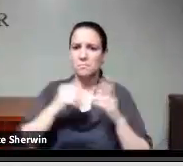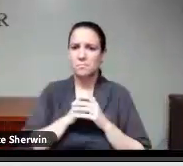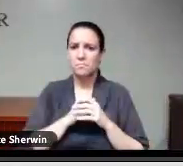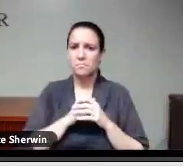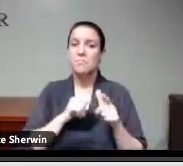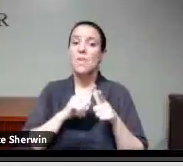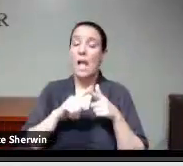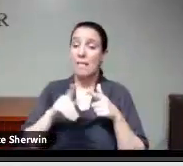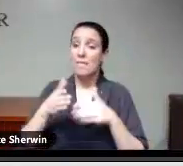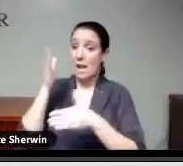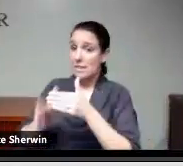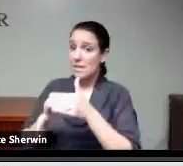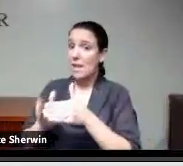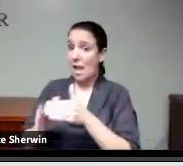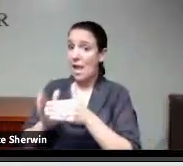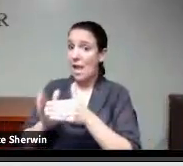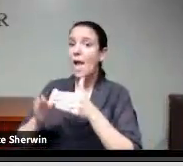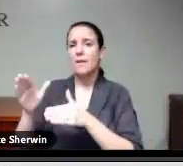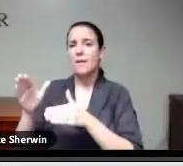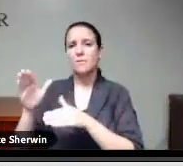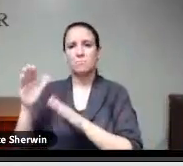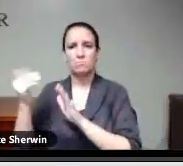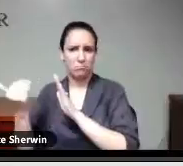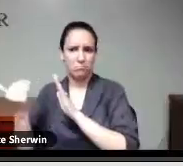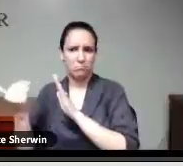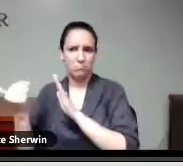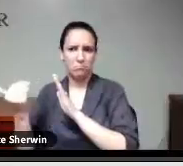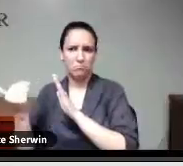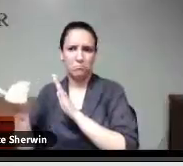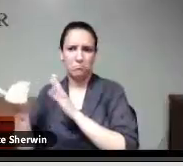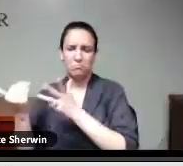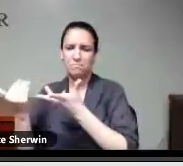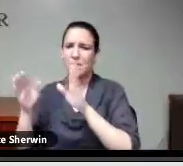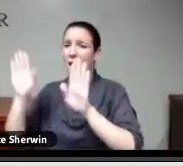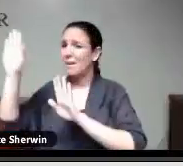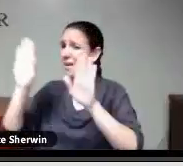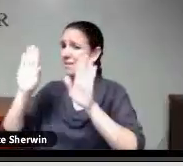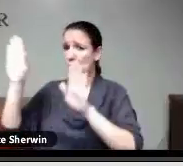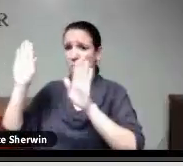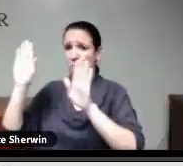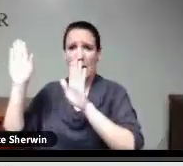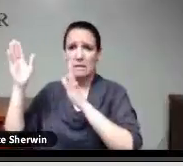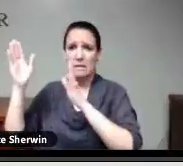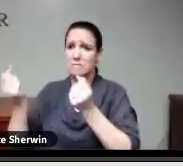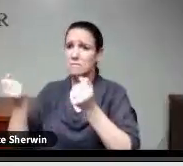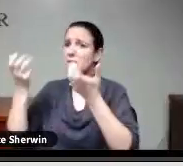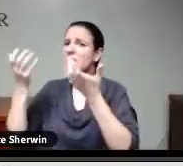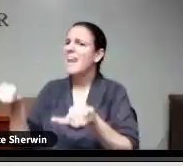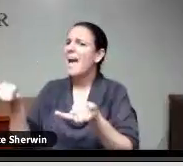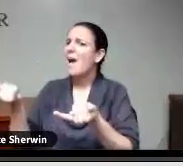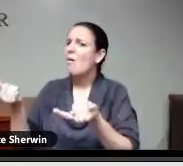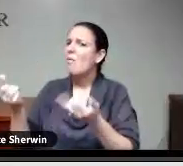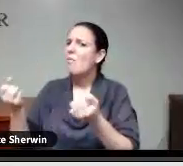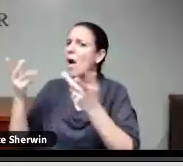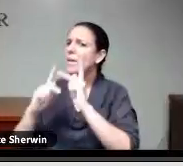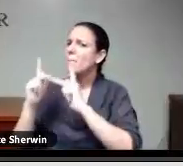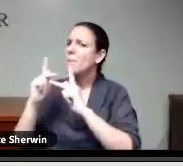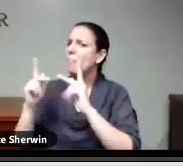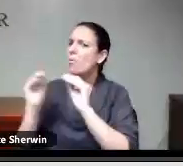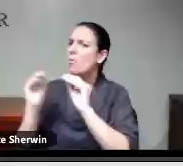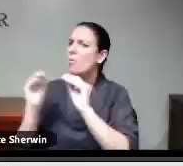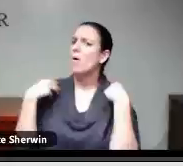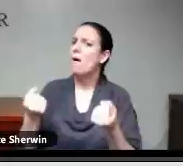it at the end of the session with something that's as simple as a show of hands that say, now how many people are more